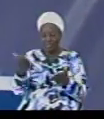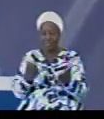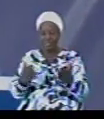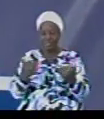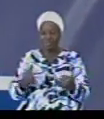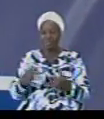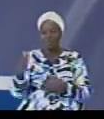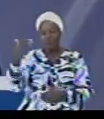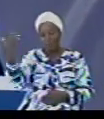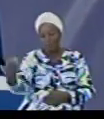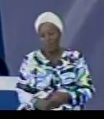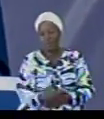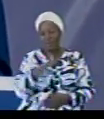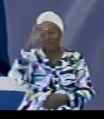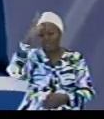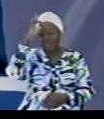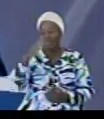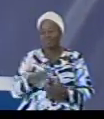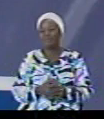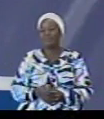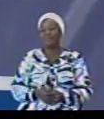sir.